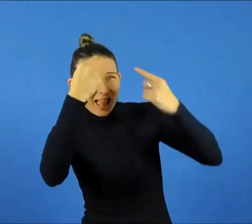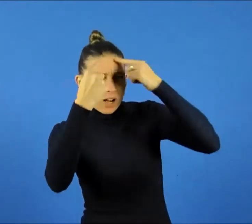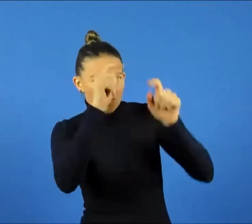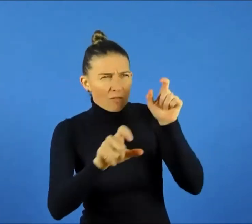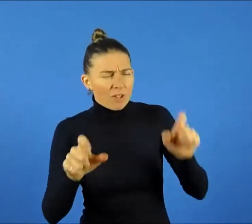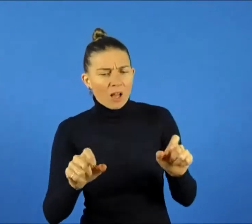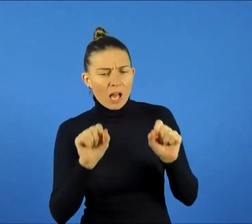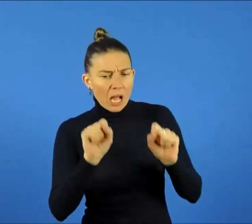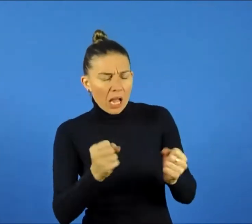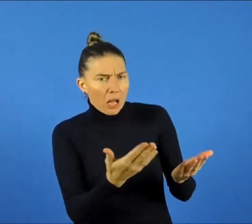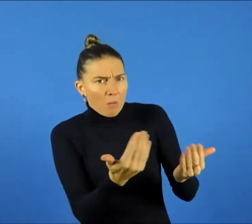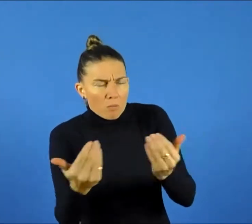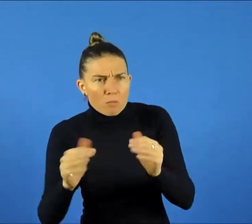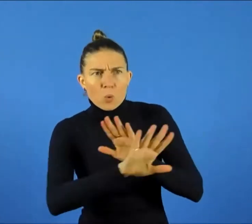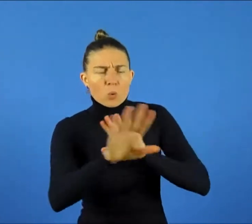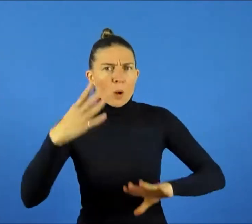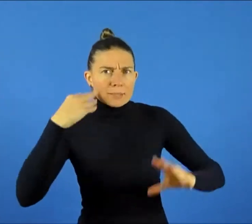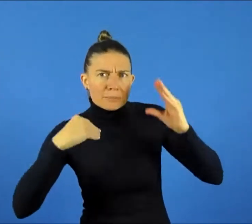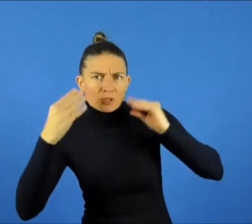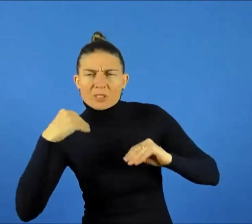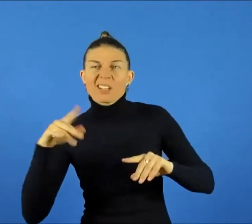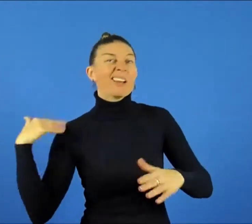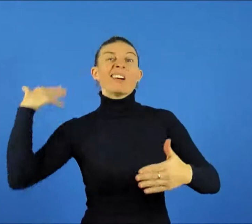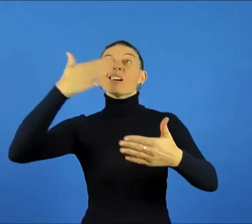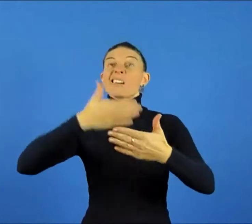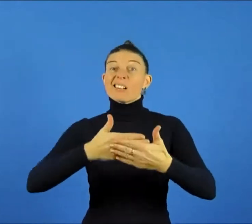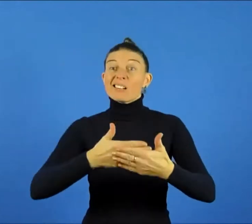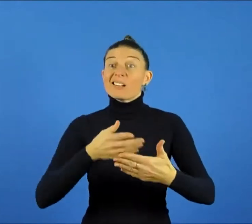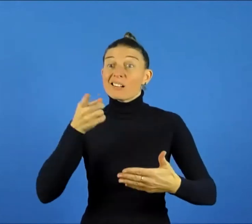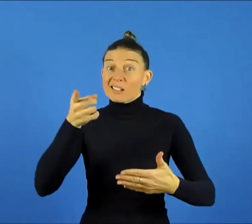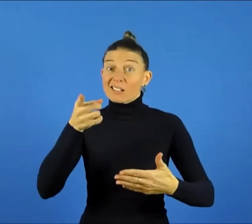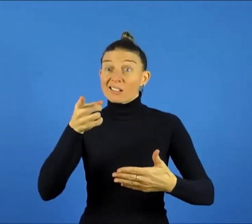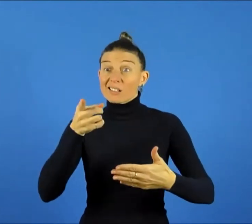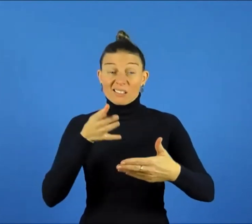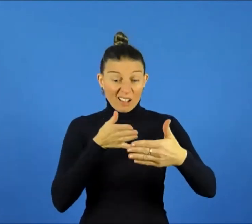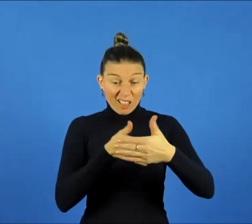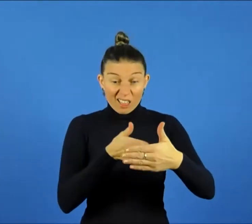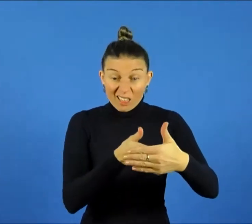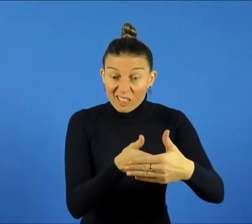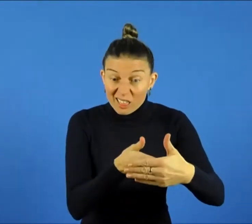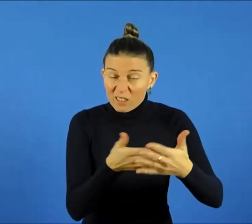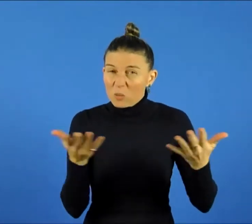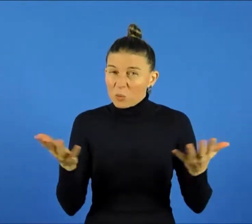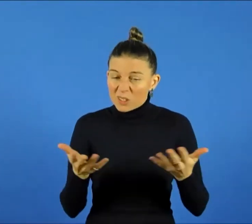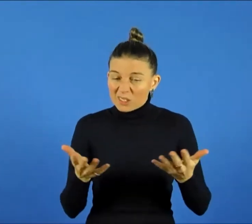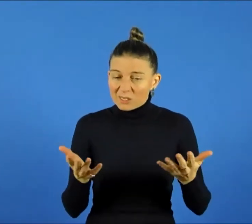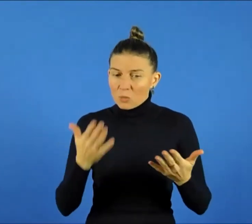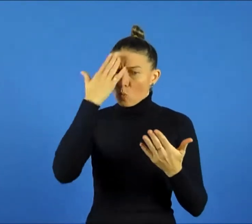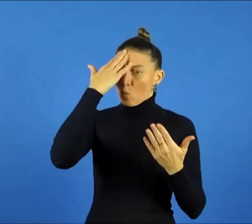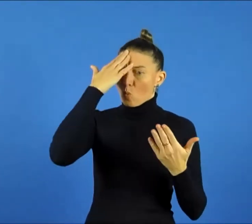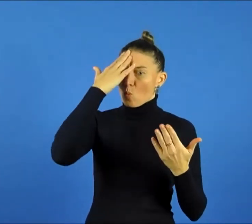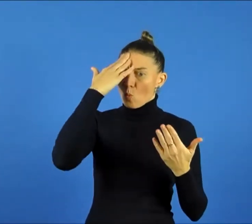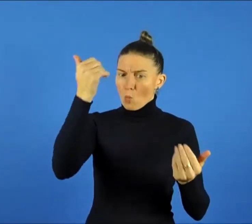your experience, what is your main challenges when you're developing such wonderful solutions to